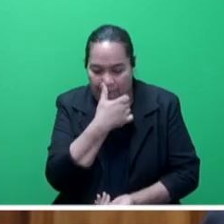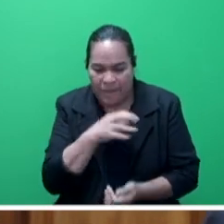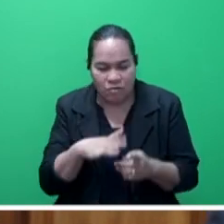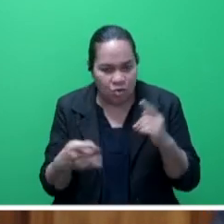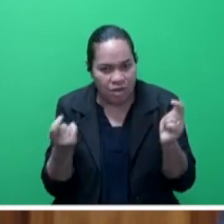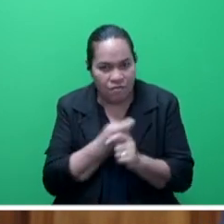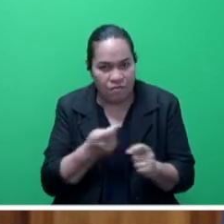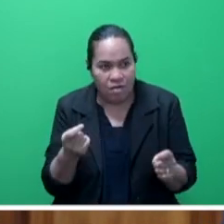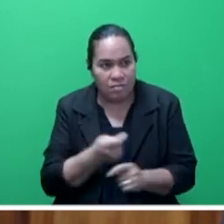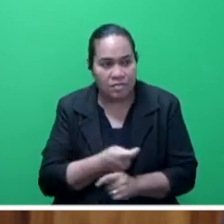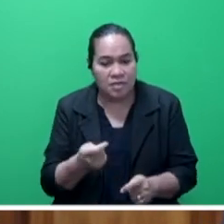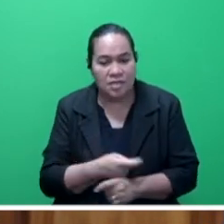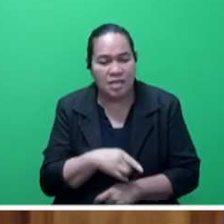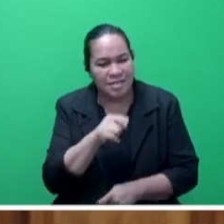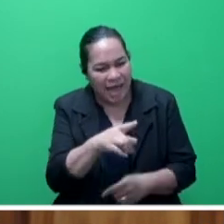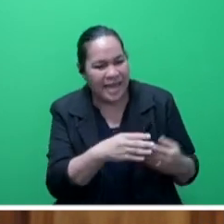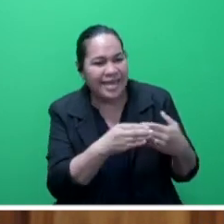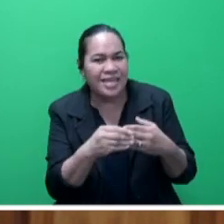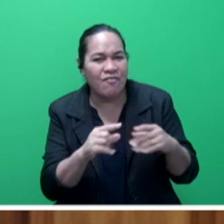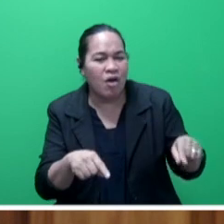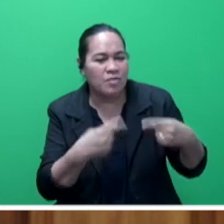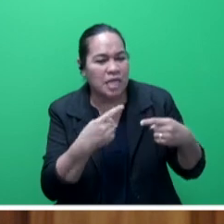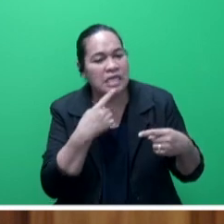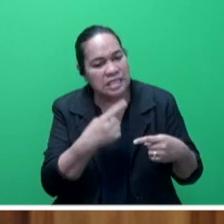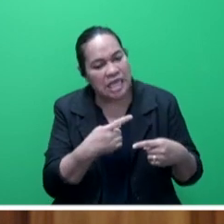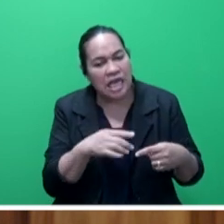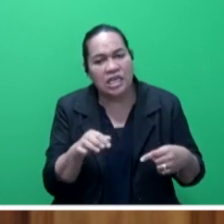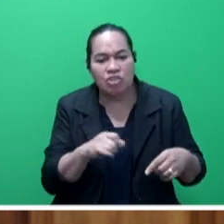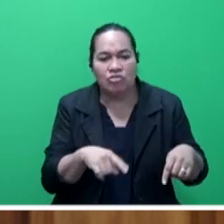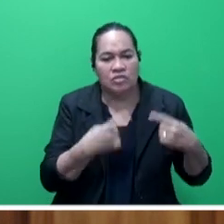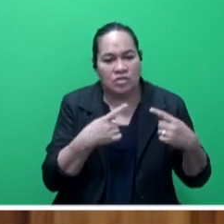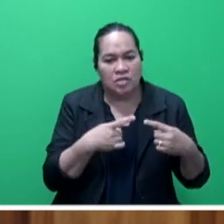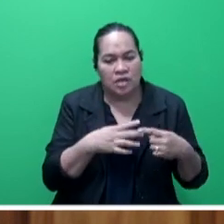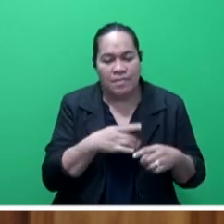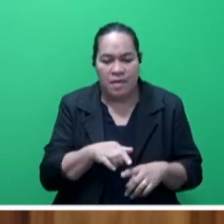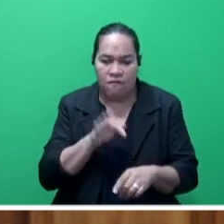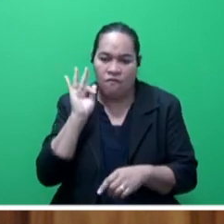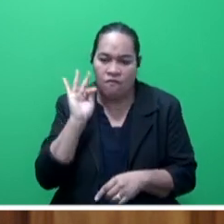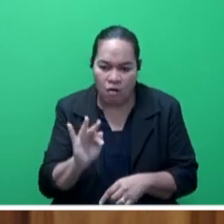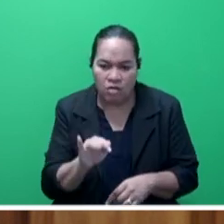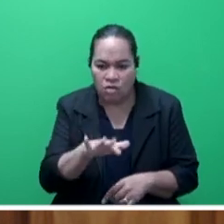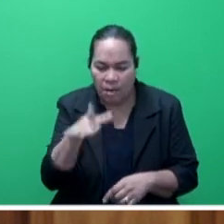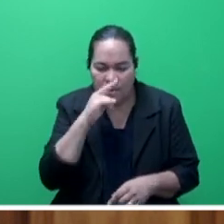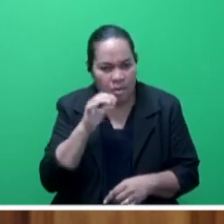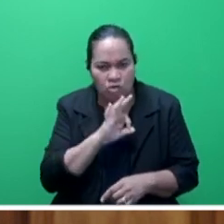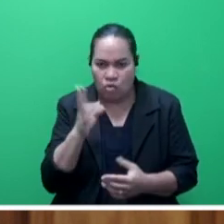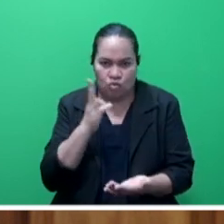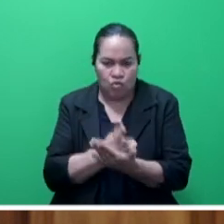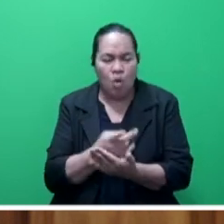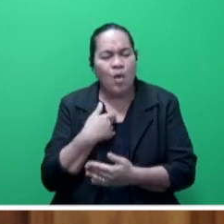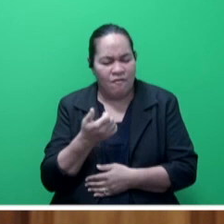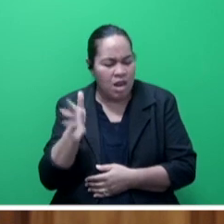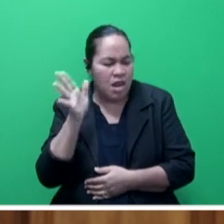Honourable Speaker, the Leader of Opposition claims of reforms by the government being imposed on people is very untrue. We have listened carefully